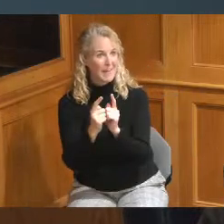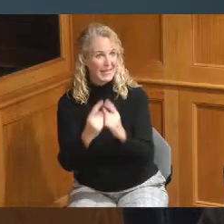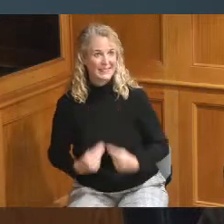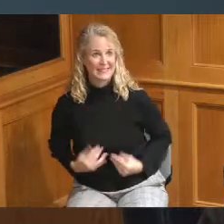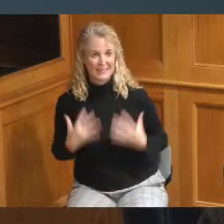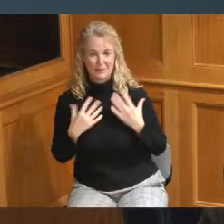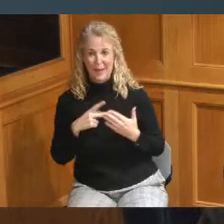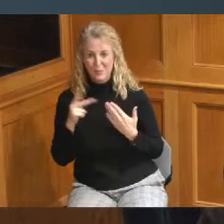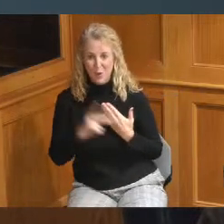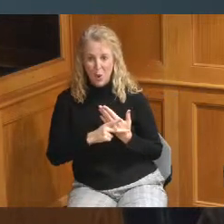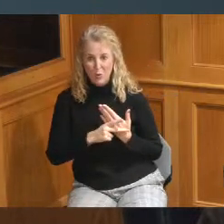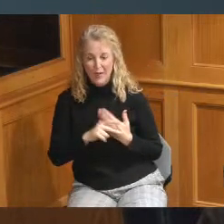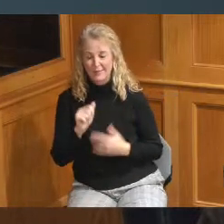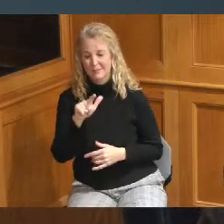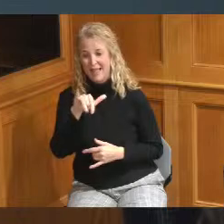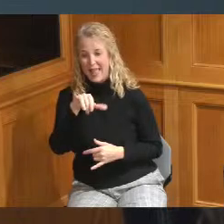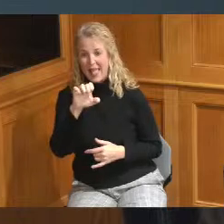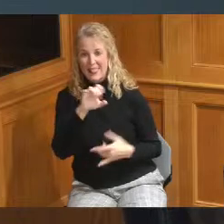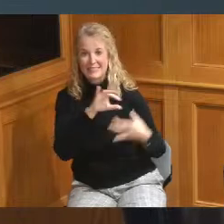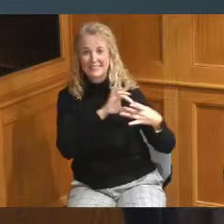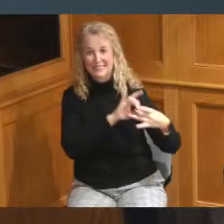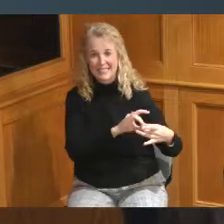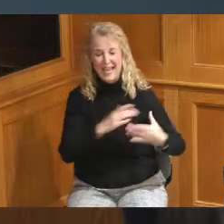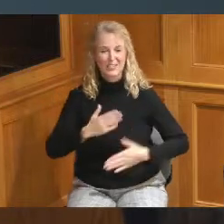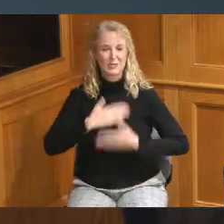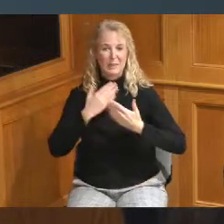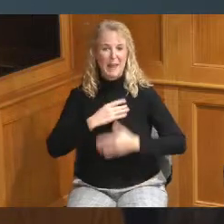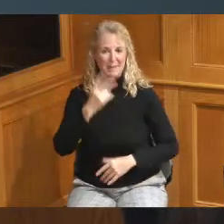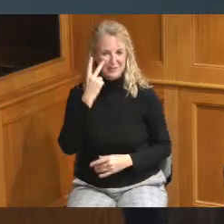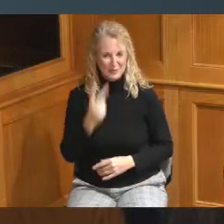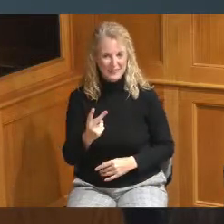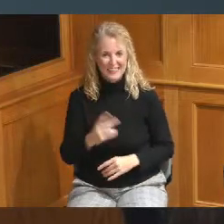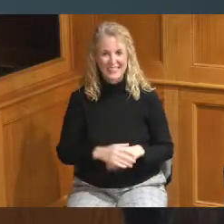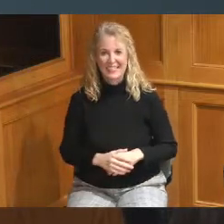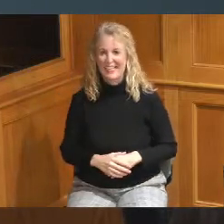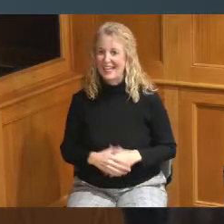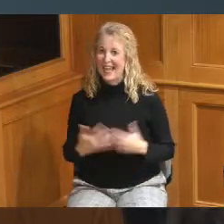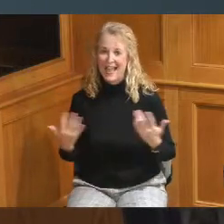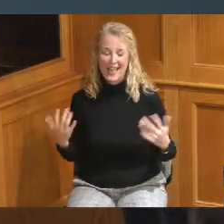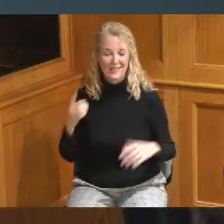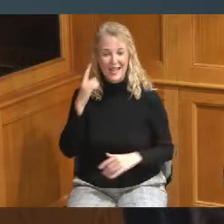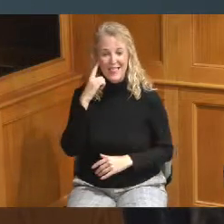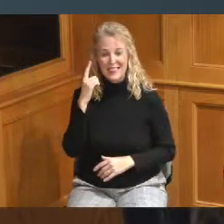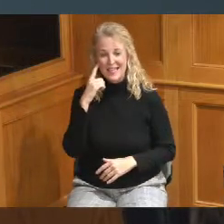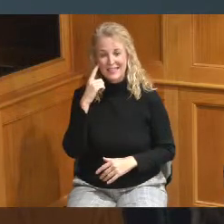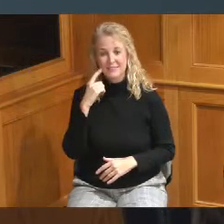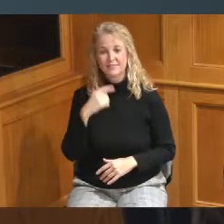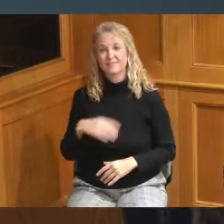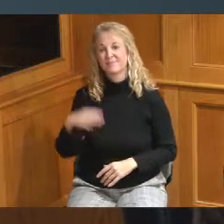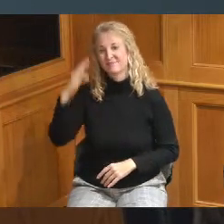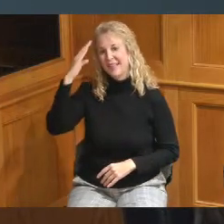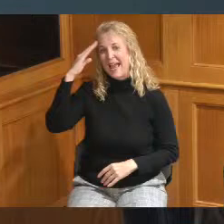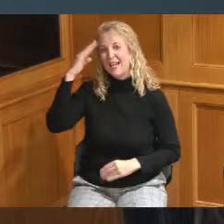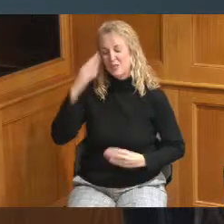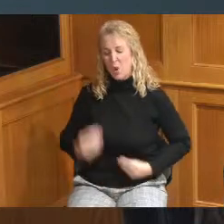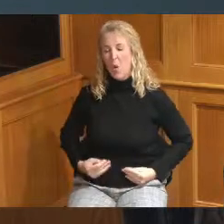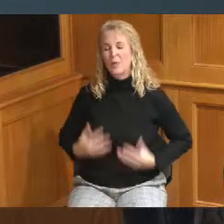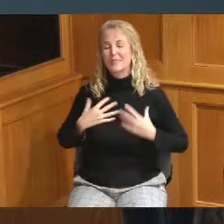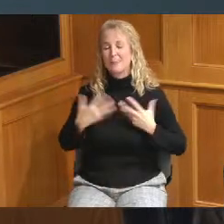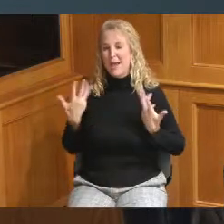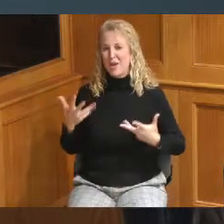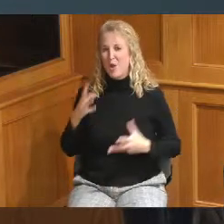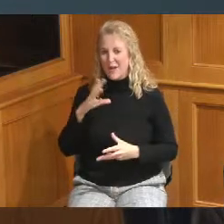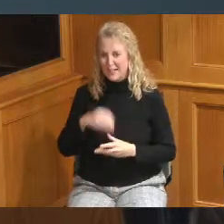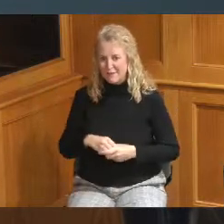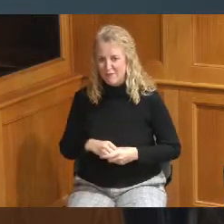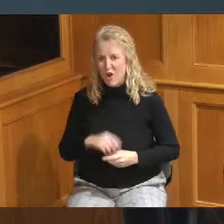program, and here's Alice, and it's good to see it. And I just think that, I know she's part of the Inspire program, which is a